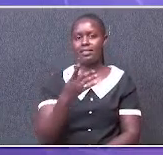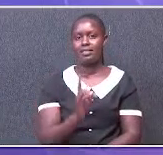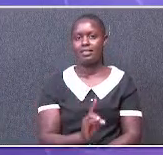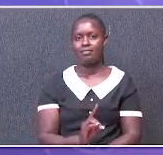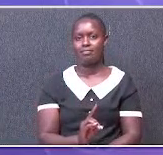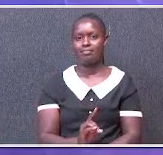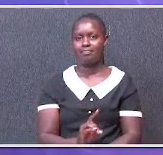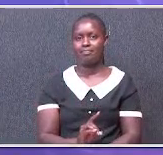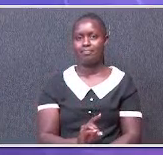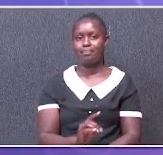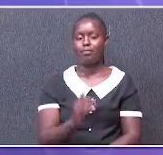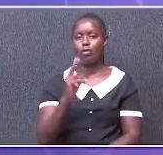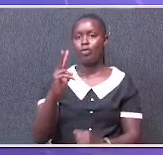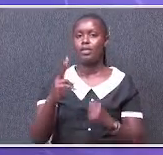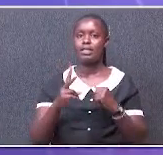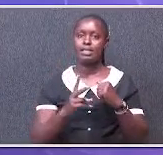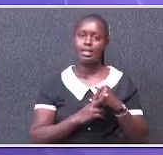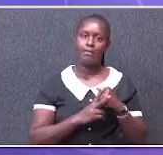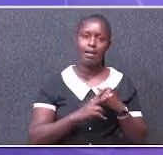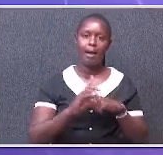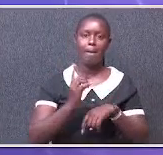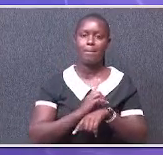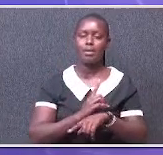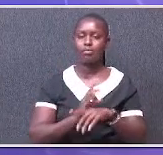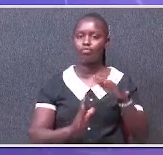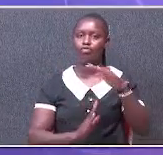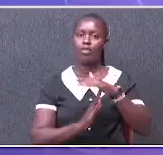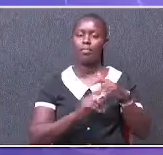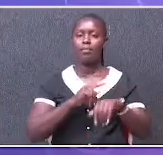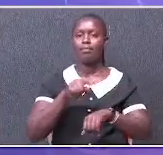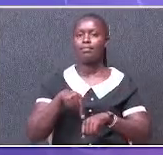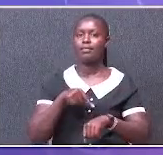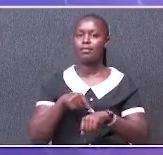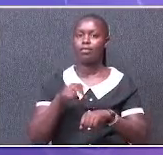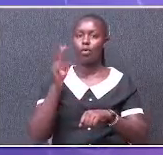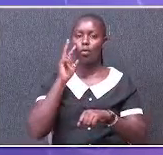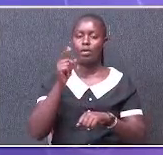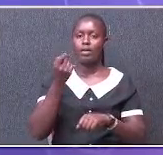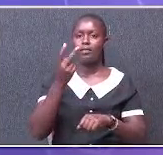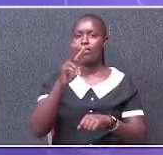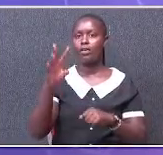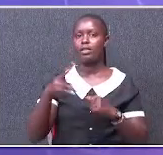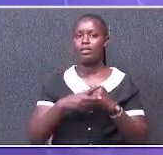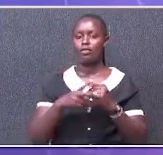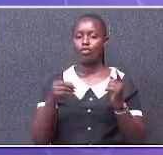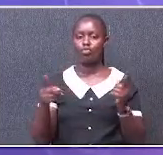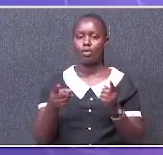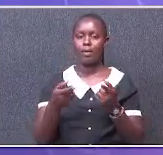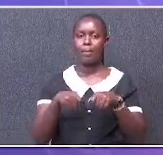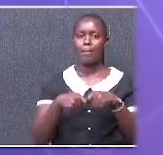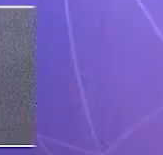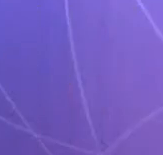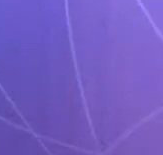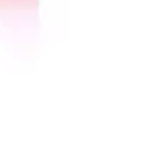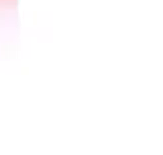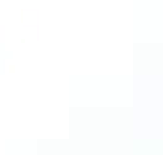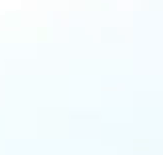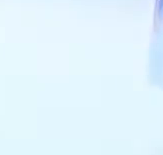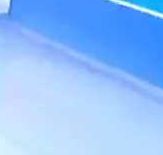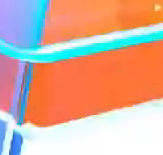some 26, 27 minutes past the top of the hour. You're watching TV47 Weekend. We're taking a short break. We'll be right back.